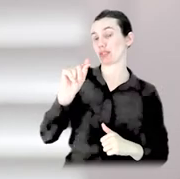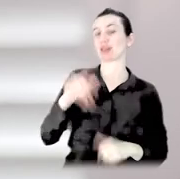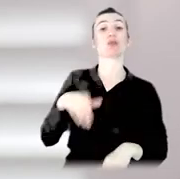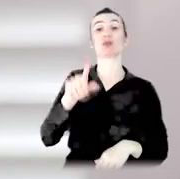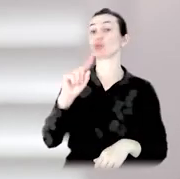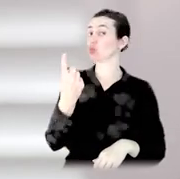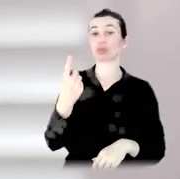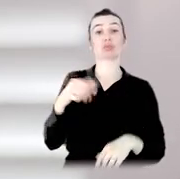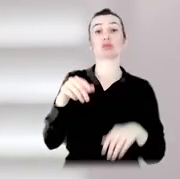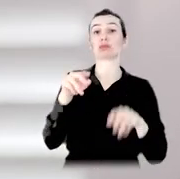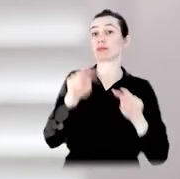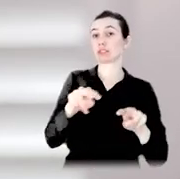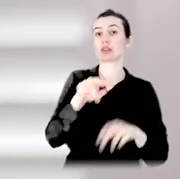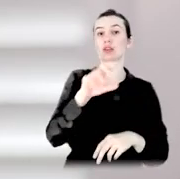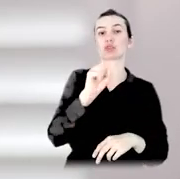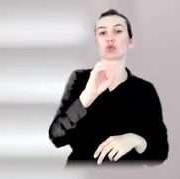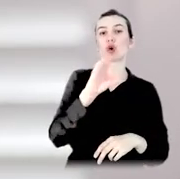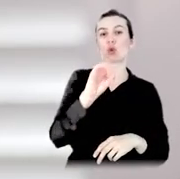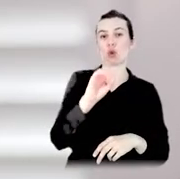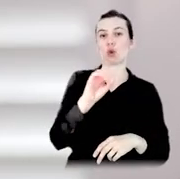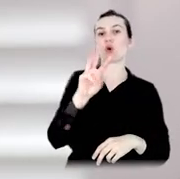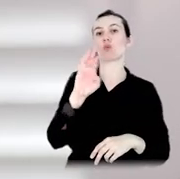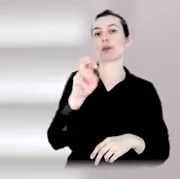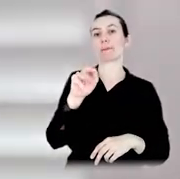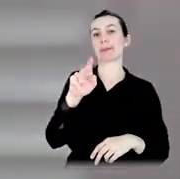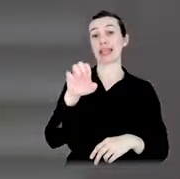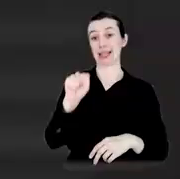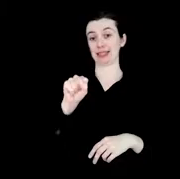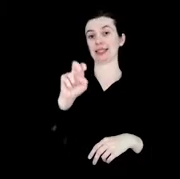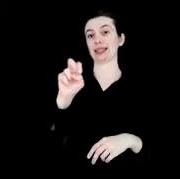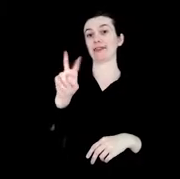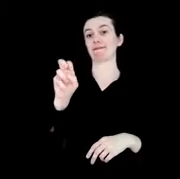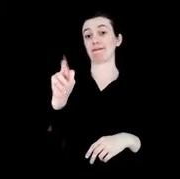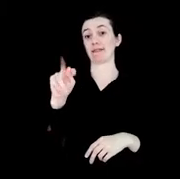visit socowomenevents.com to register.